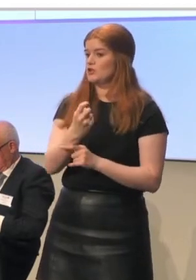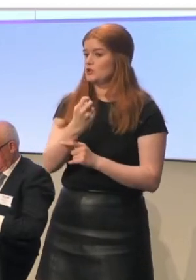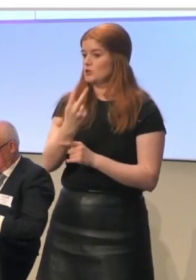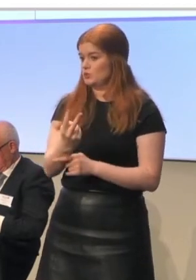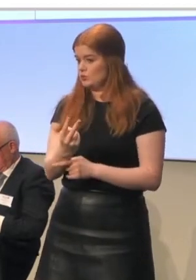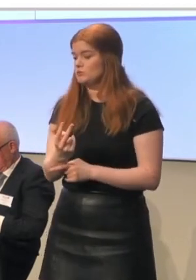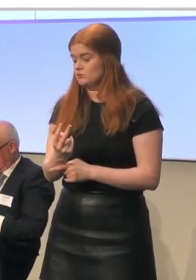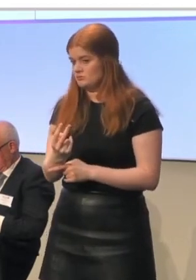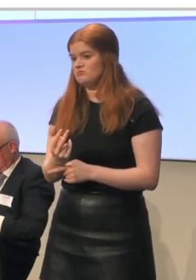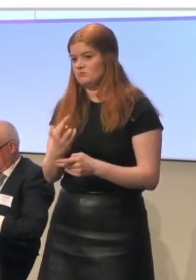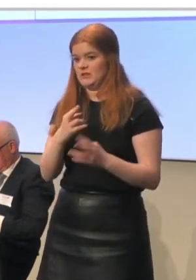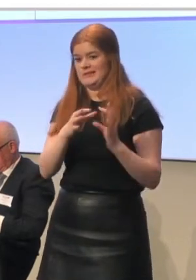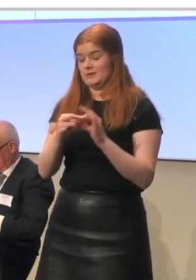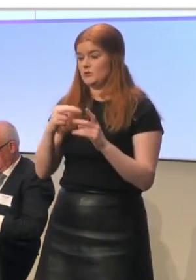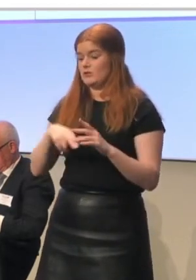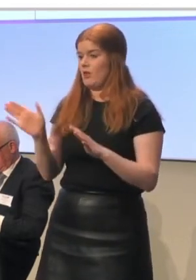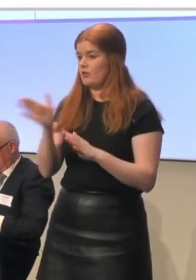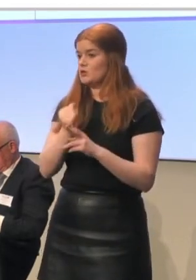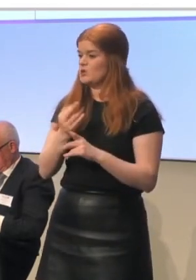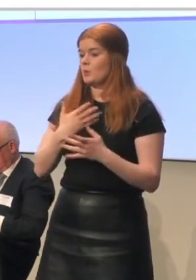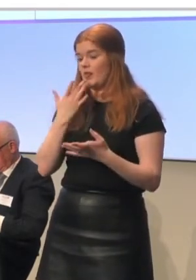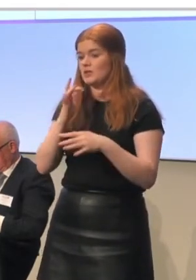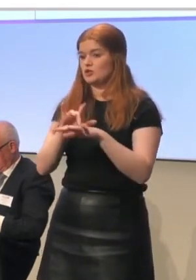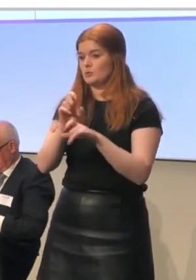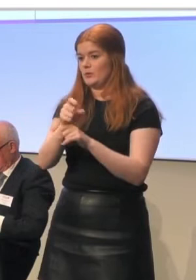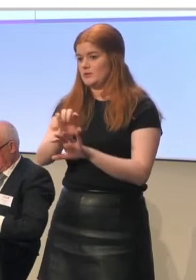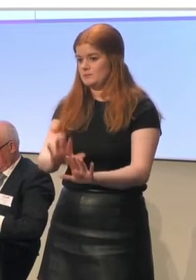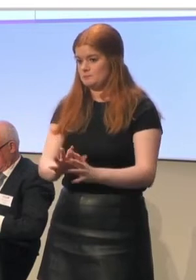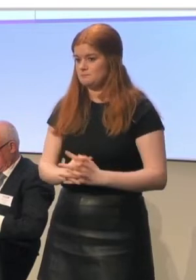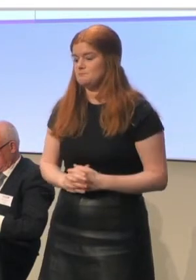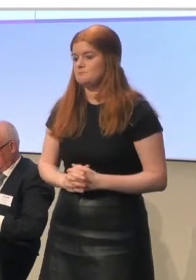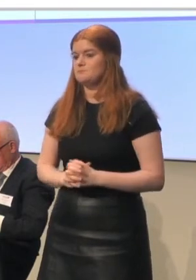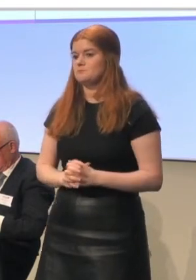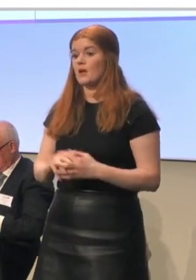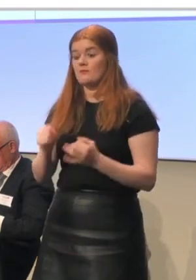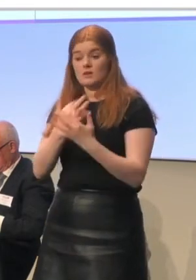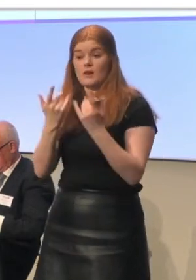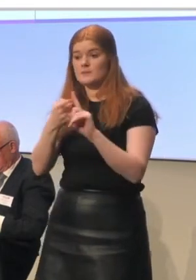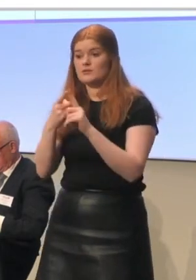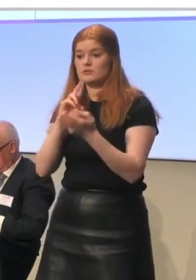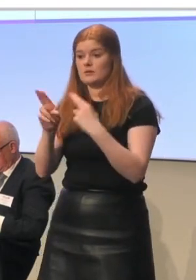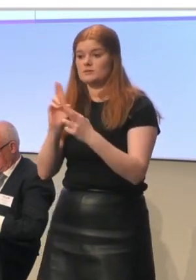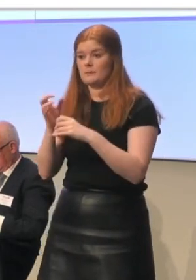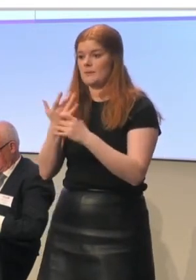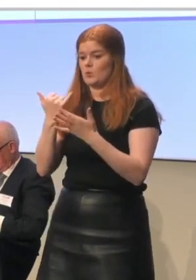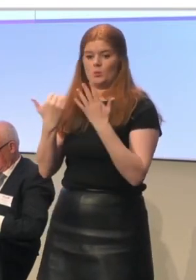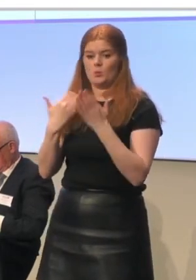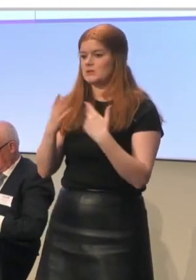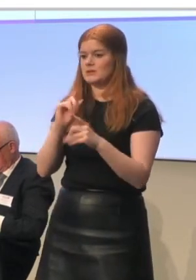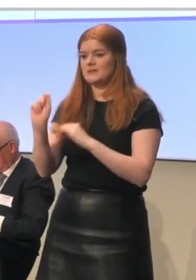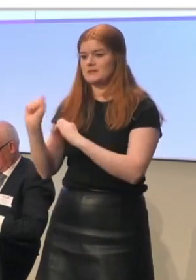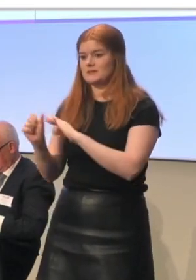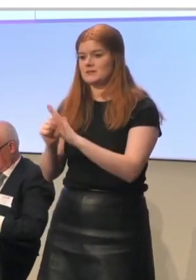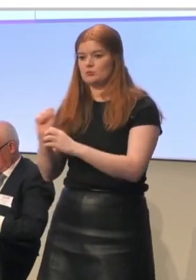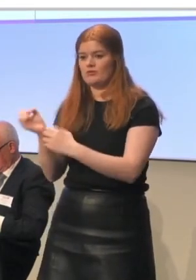across virtually all of the schools, so I'm going to just touch a little bit on that. There was a lot of positive response in terms of the skills provided by that